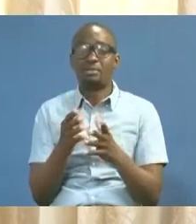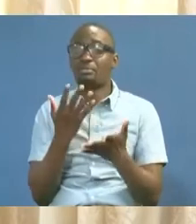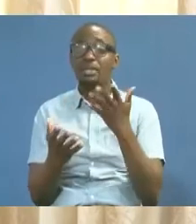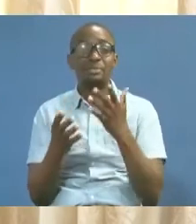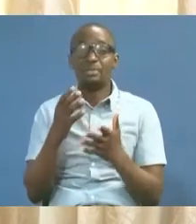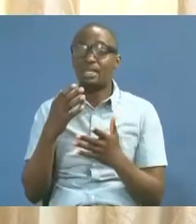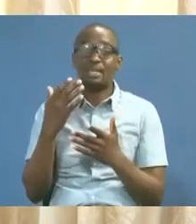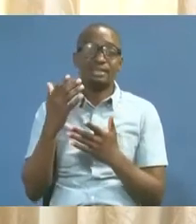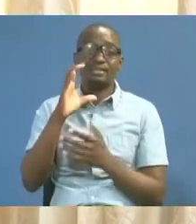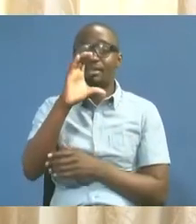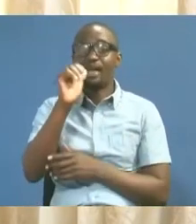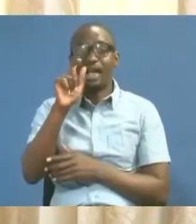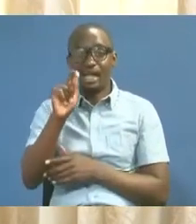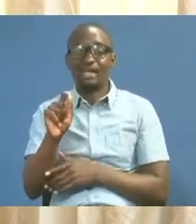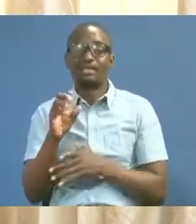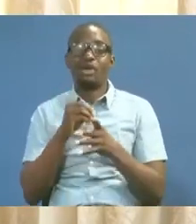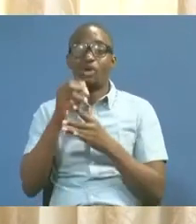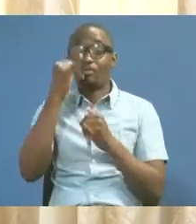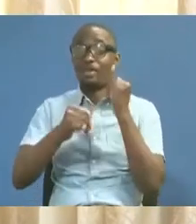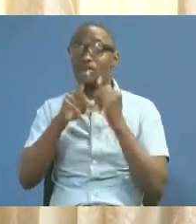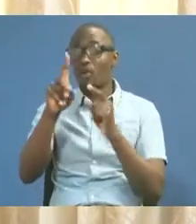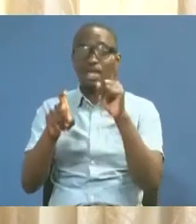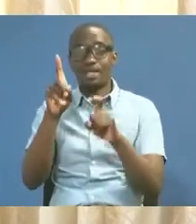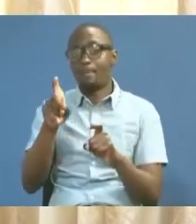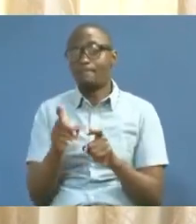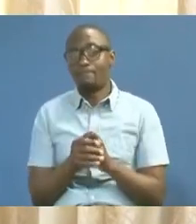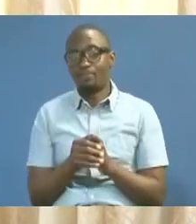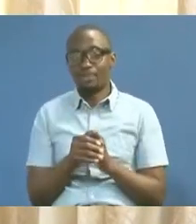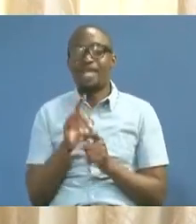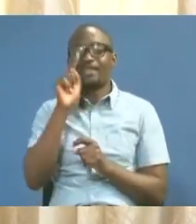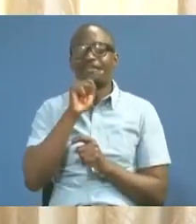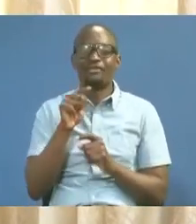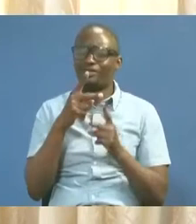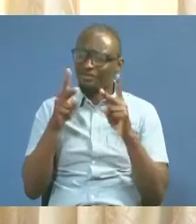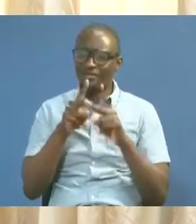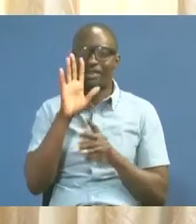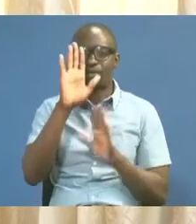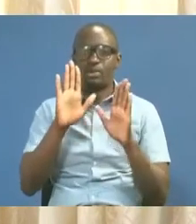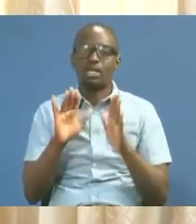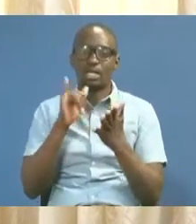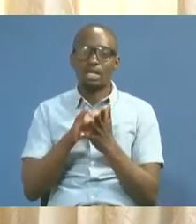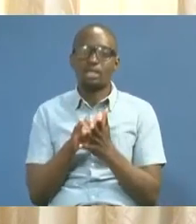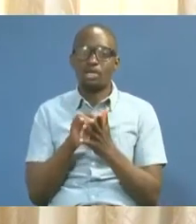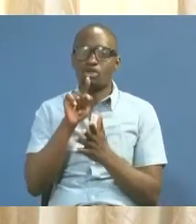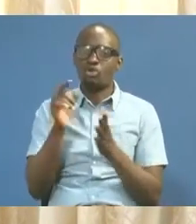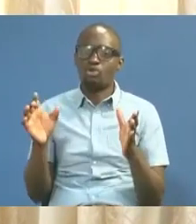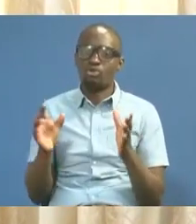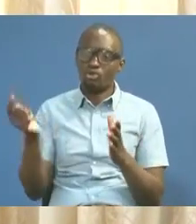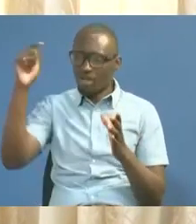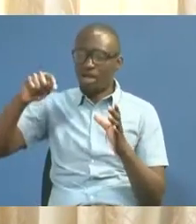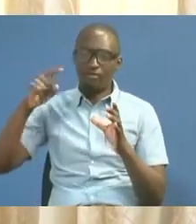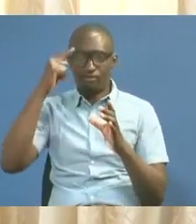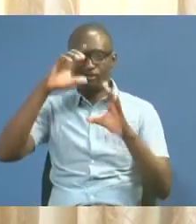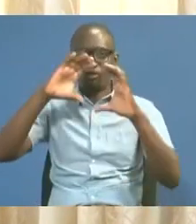assessment test or the final exam. And therefore, it's important that you attend